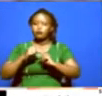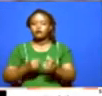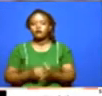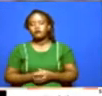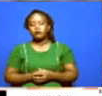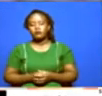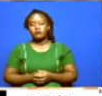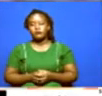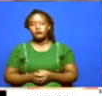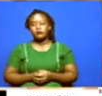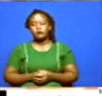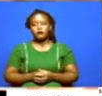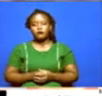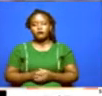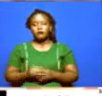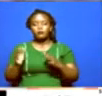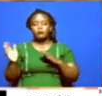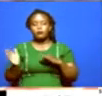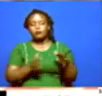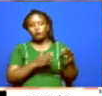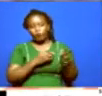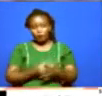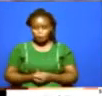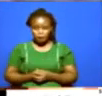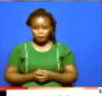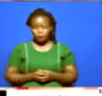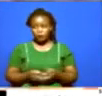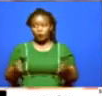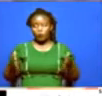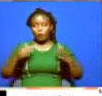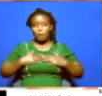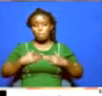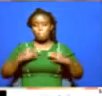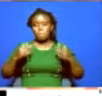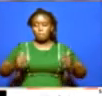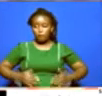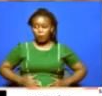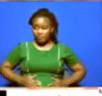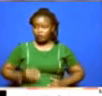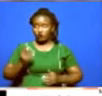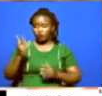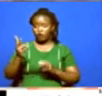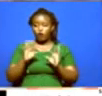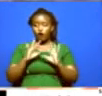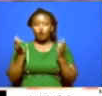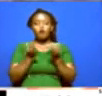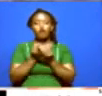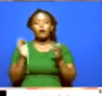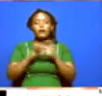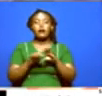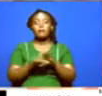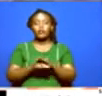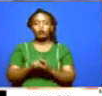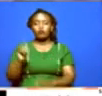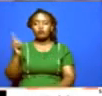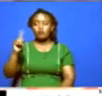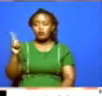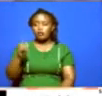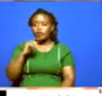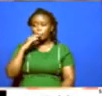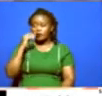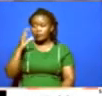And away from that, bodies of four relatives of Nairobi County Assembly Majority Leader Abdi Guyo, who perished in a road